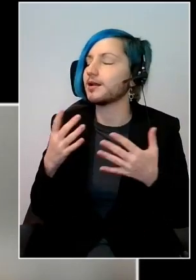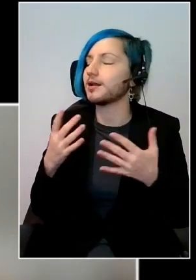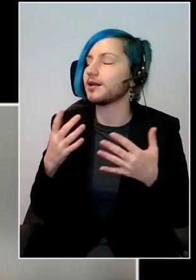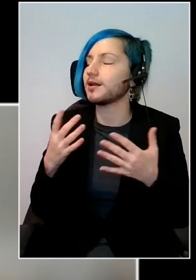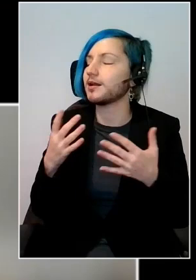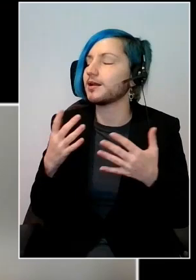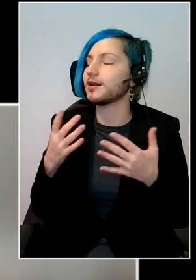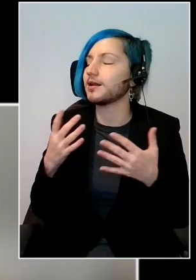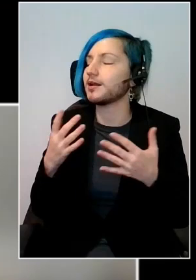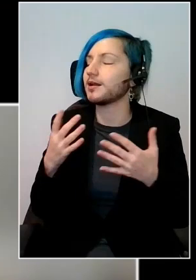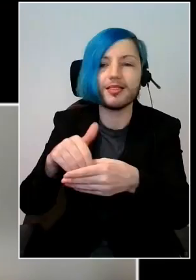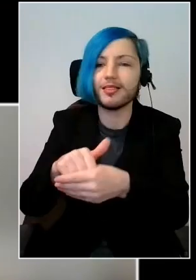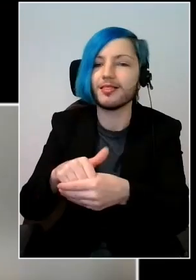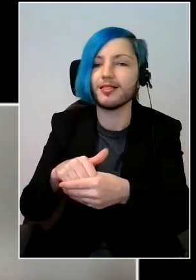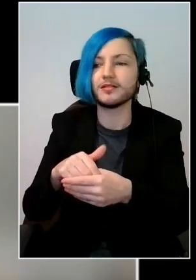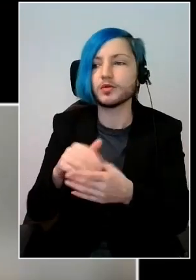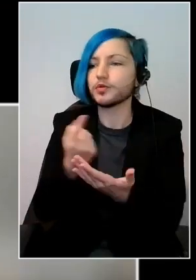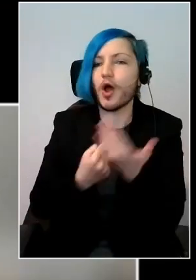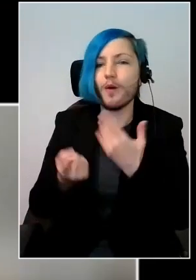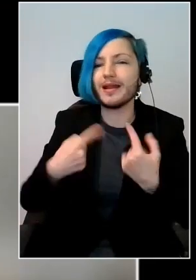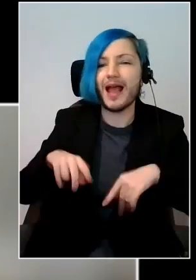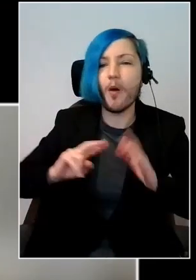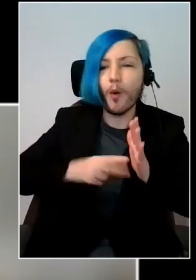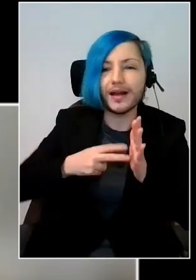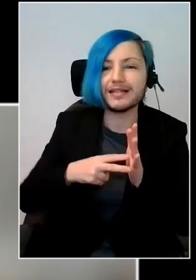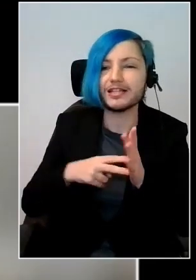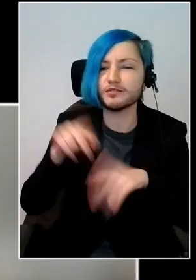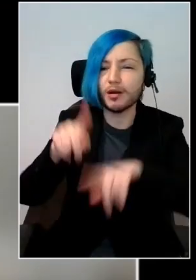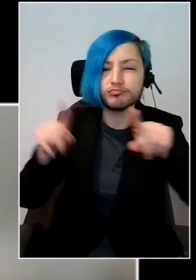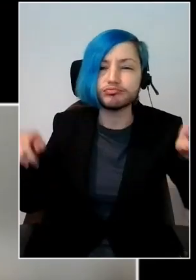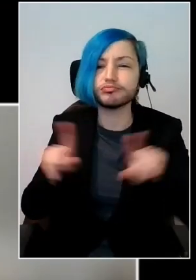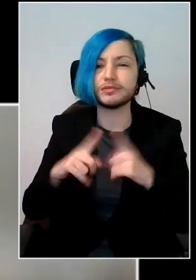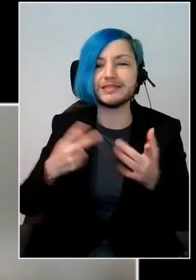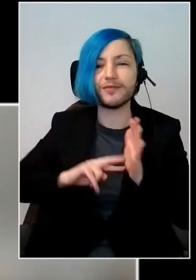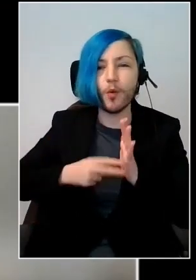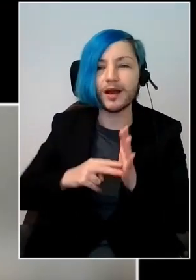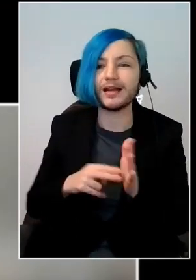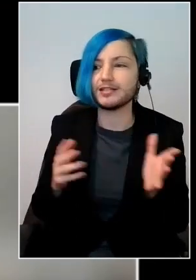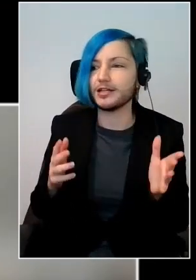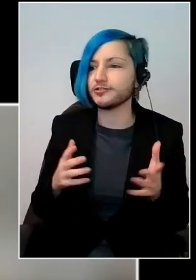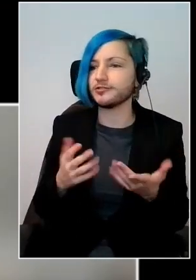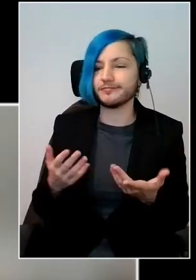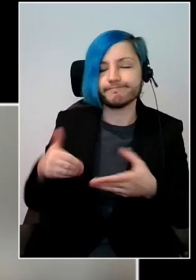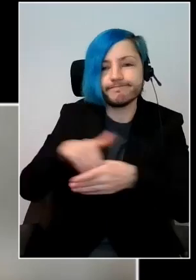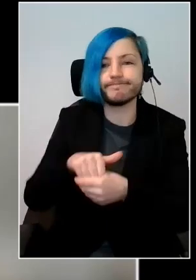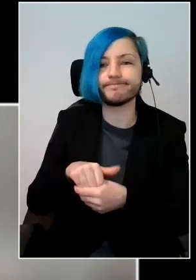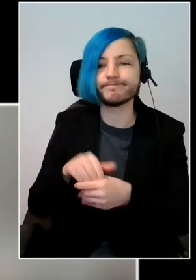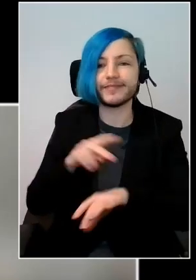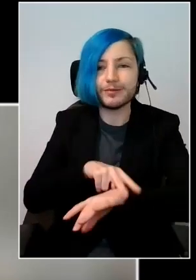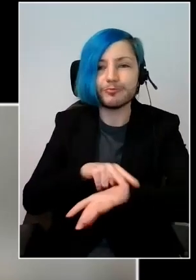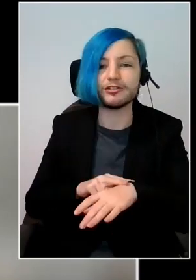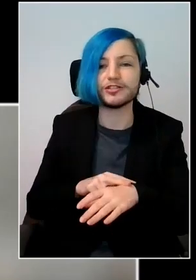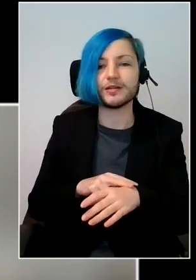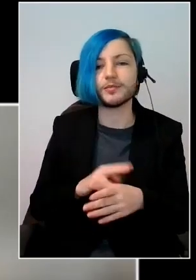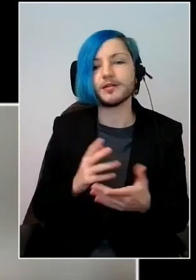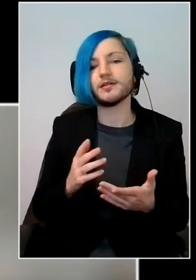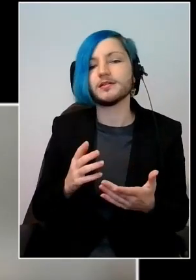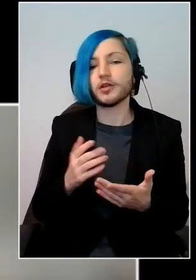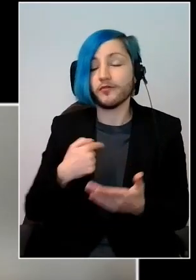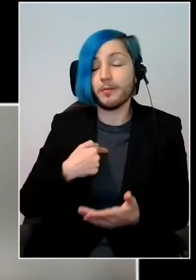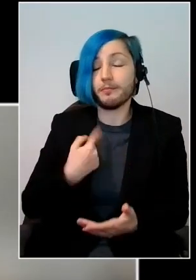within not just our organisation, but other organisations to get involved with apprenticeships. They are a real passion for